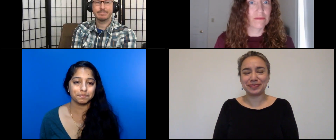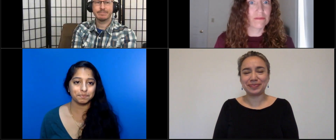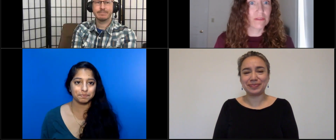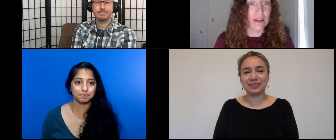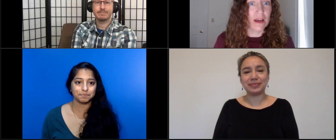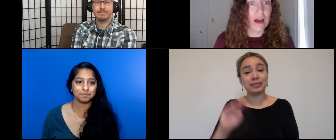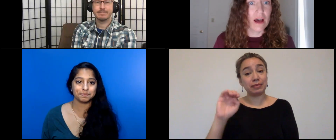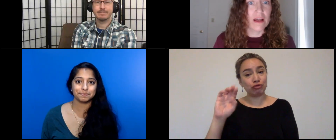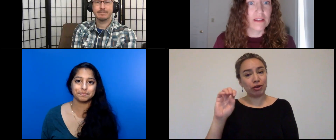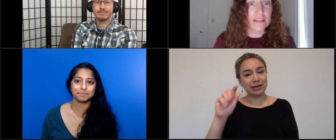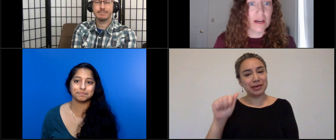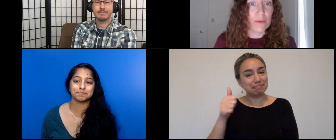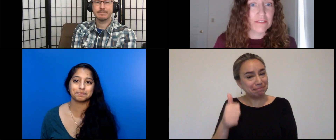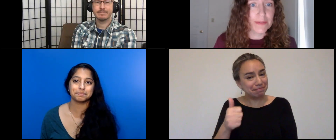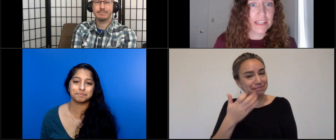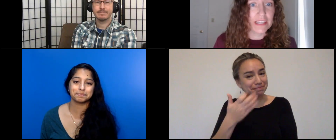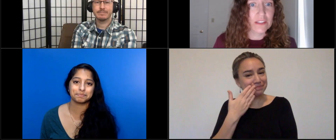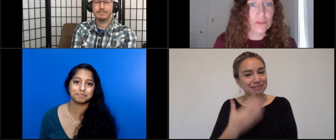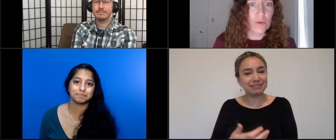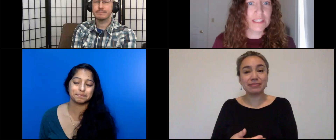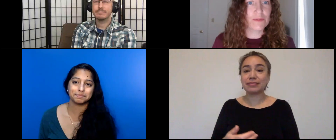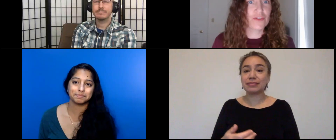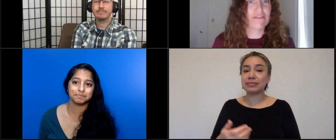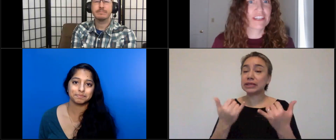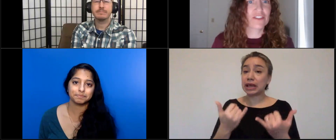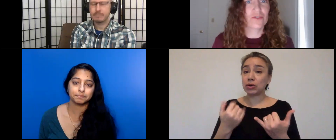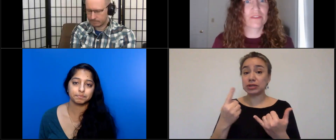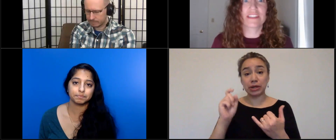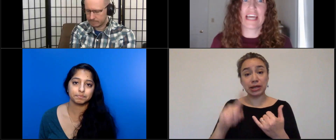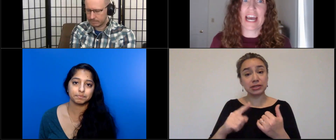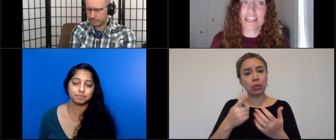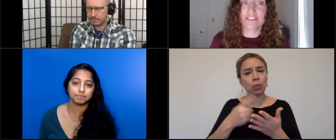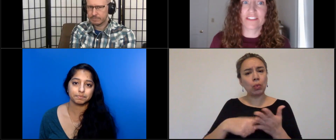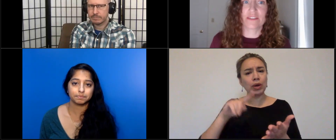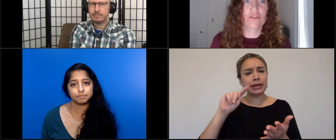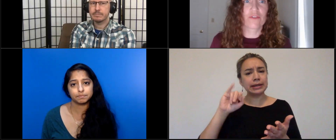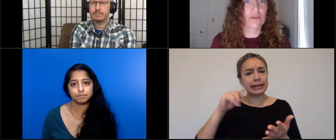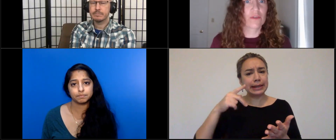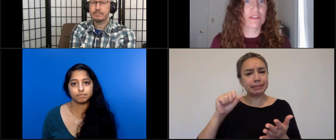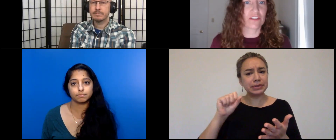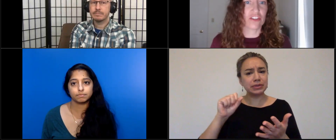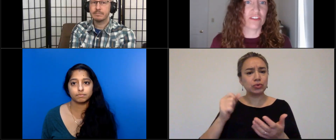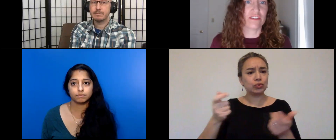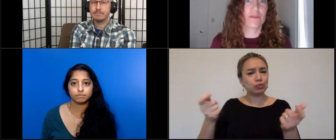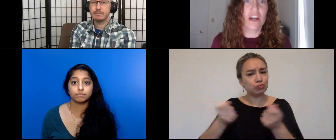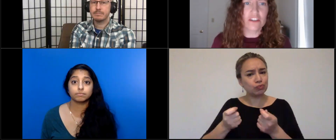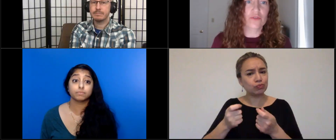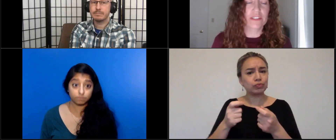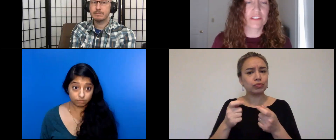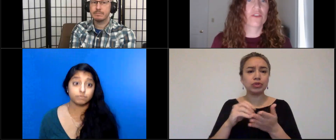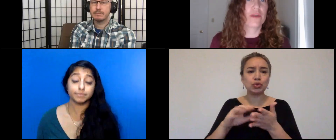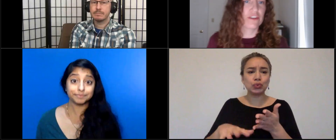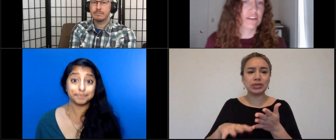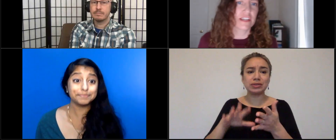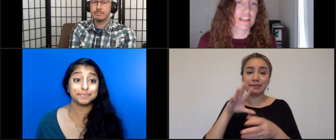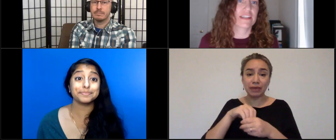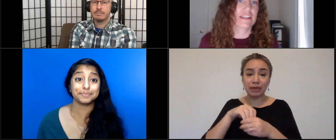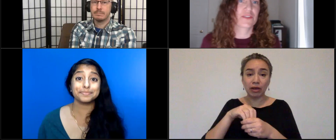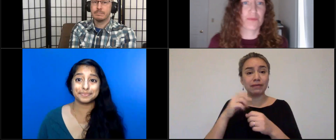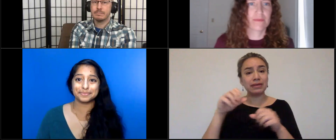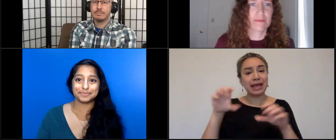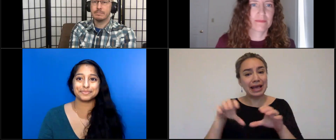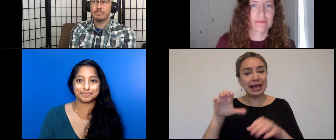Thank you. Now we have somebody that asks, what tips do you have for getting students into activism for linguistic justice, beyond just raising their awareness